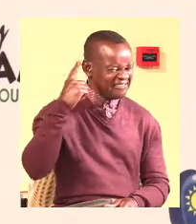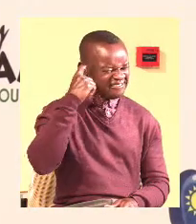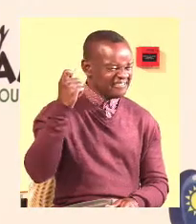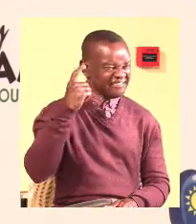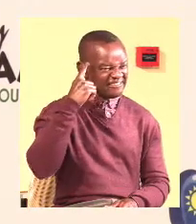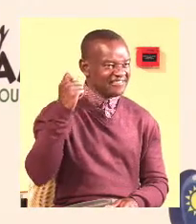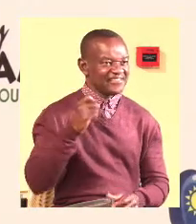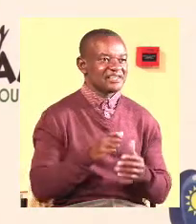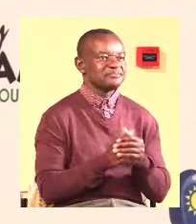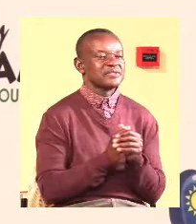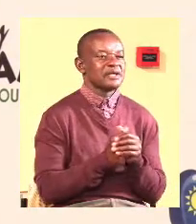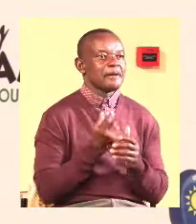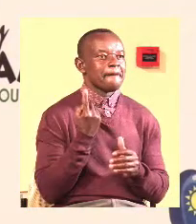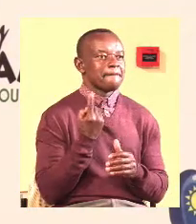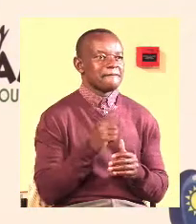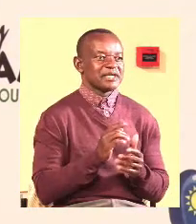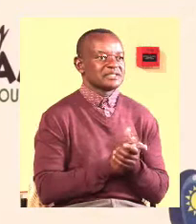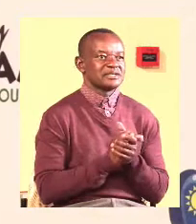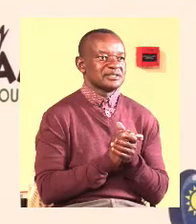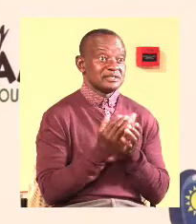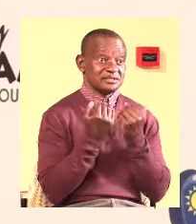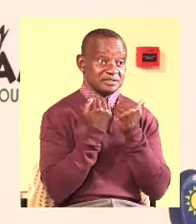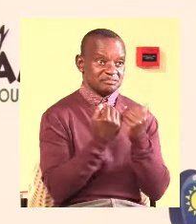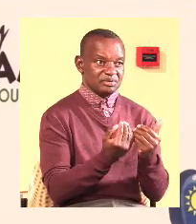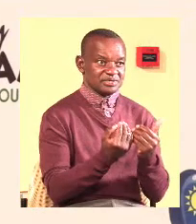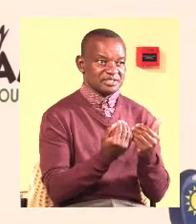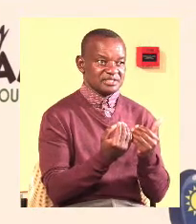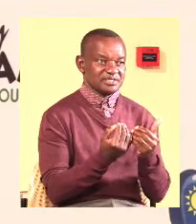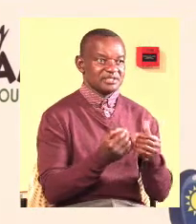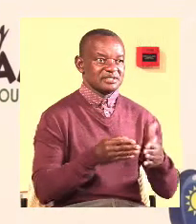the transmission of this disease.